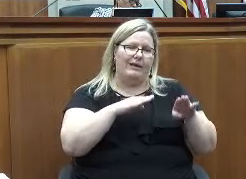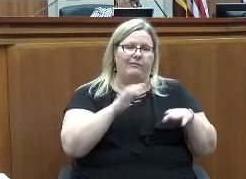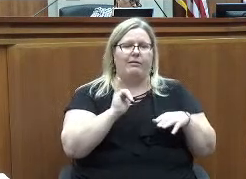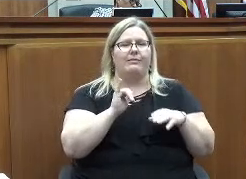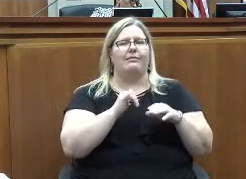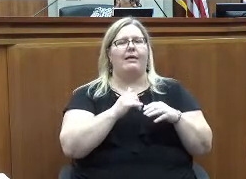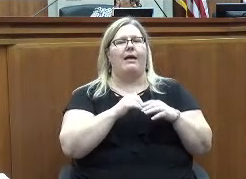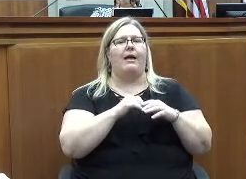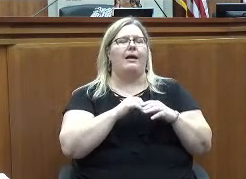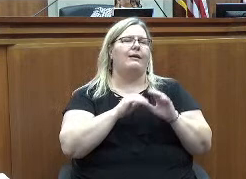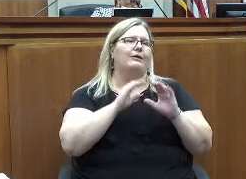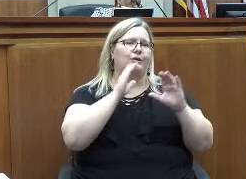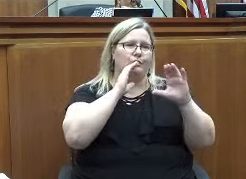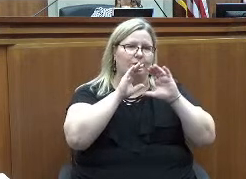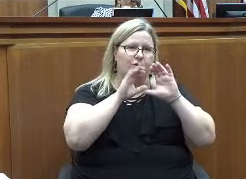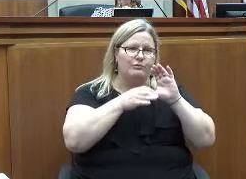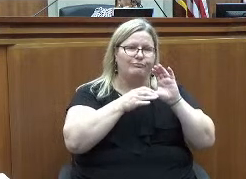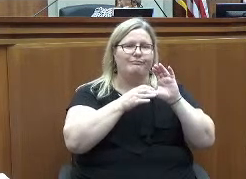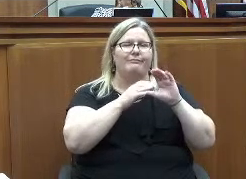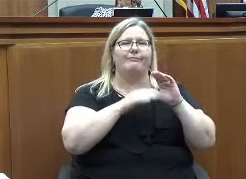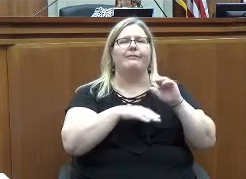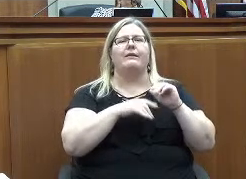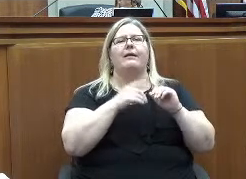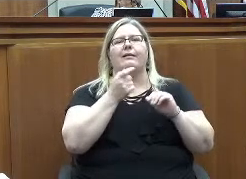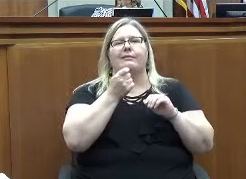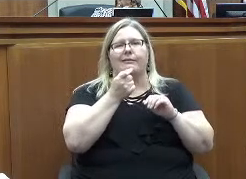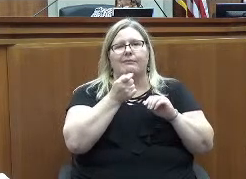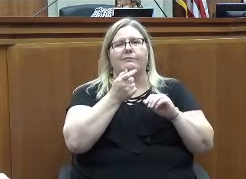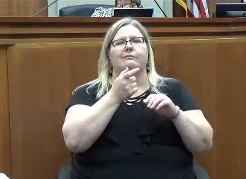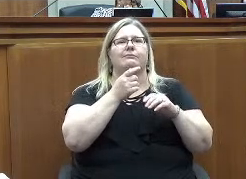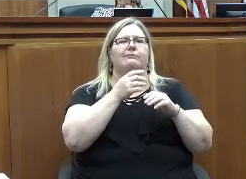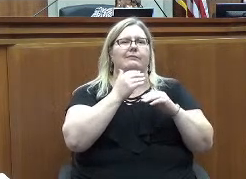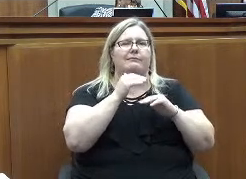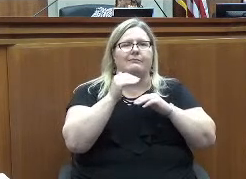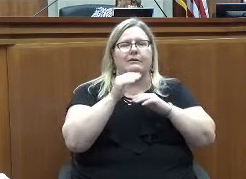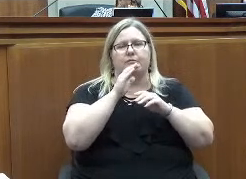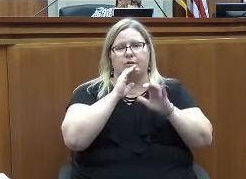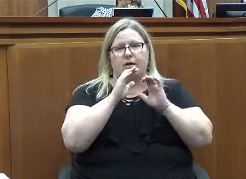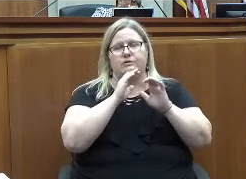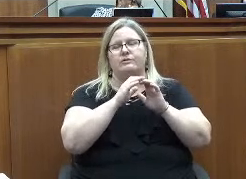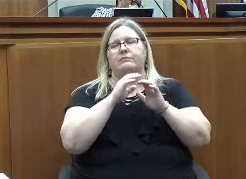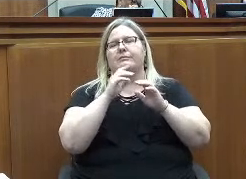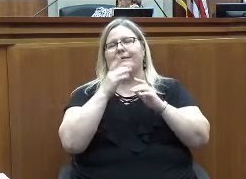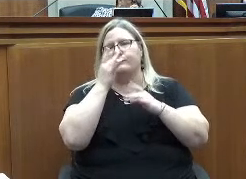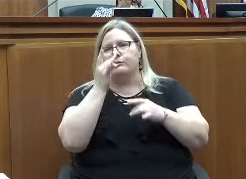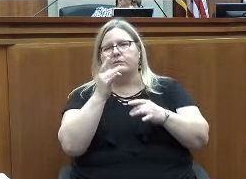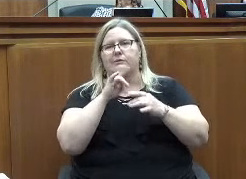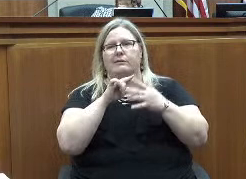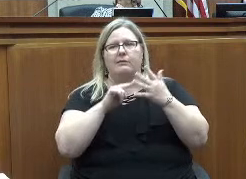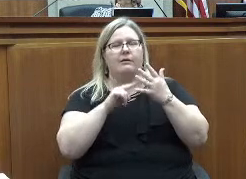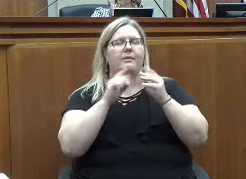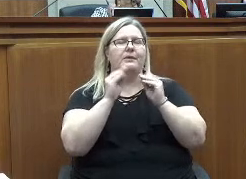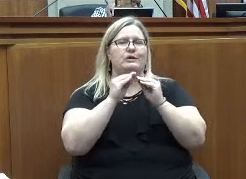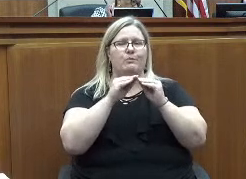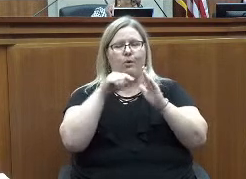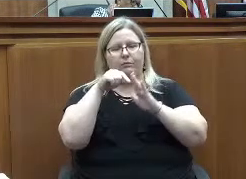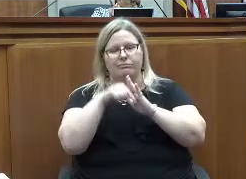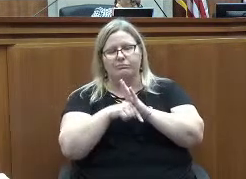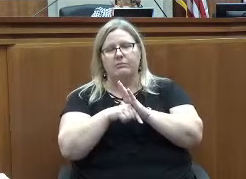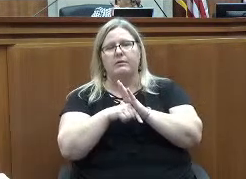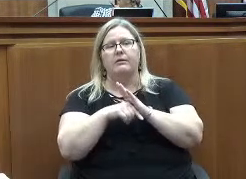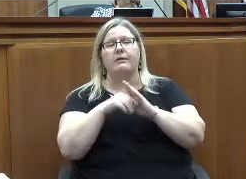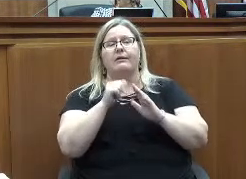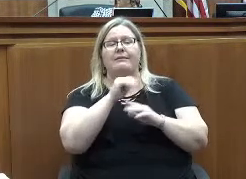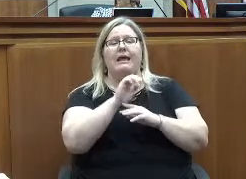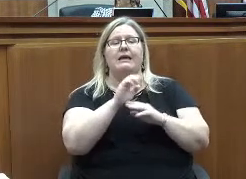communication, repetitive movements, and limited interests. But there's so much more to the spectrum. The ACE model offers